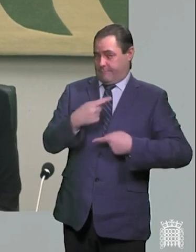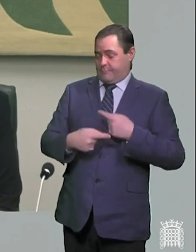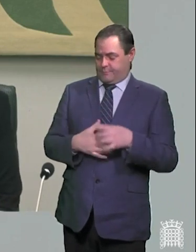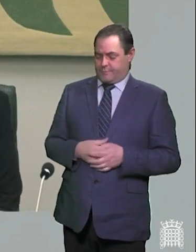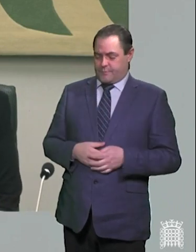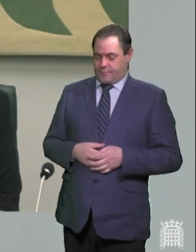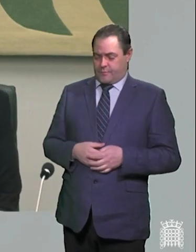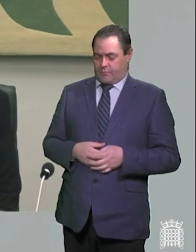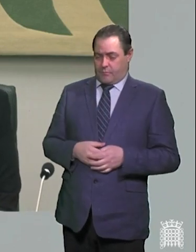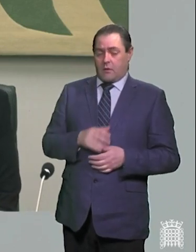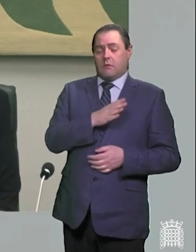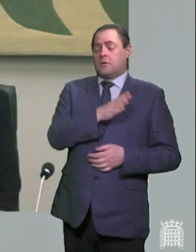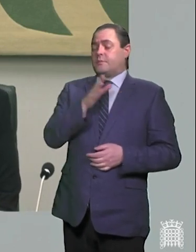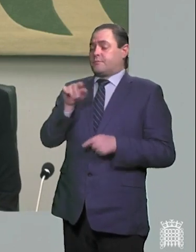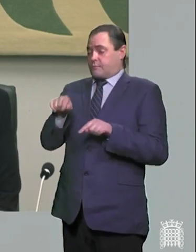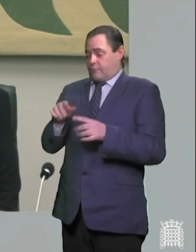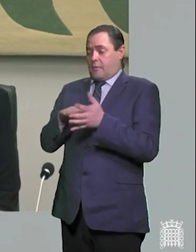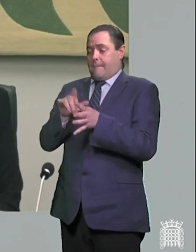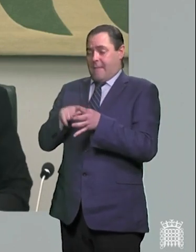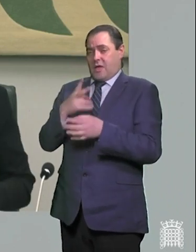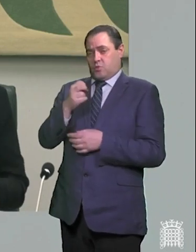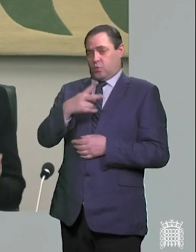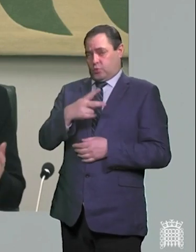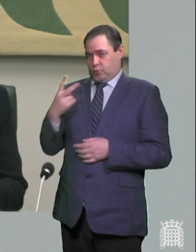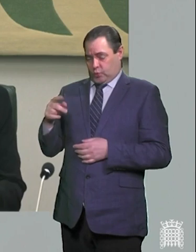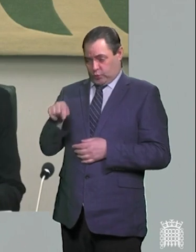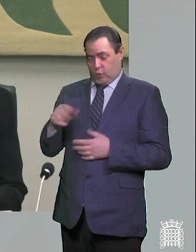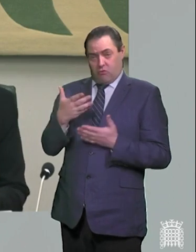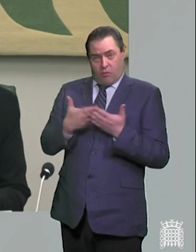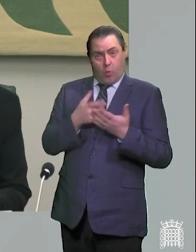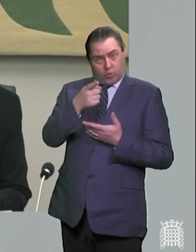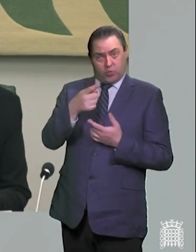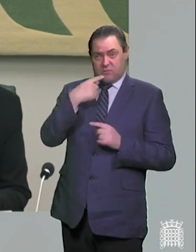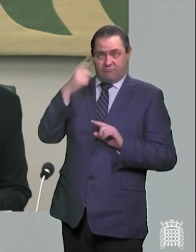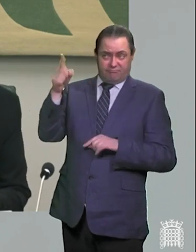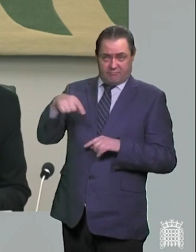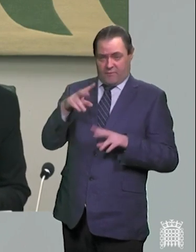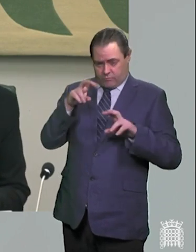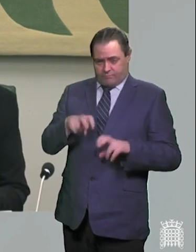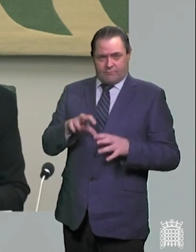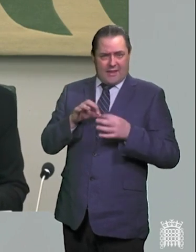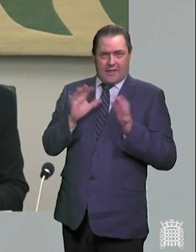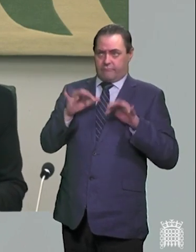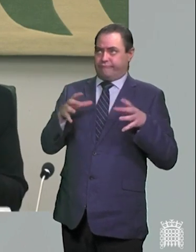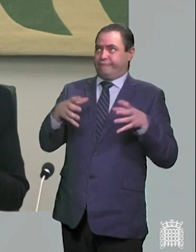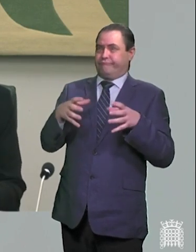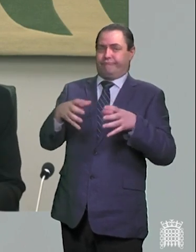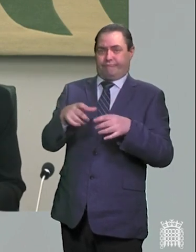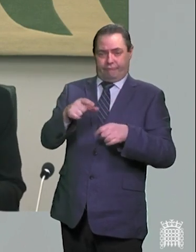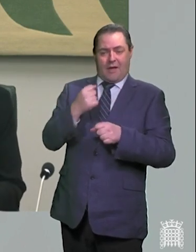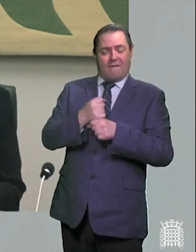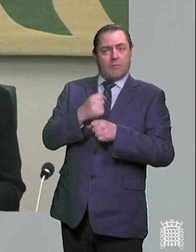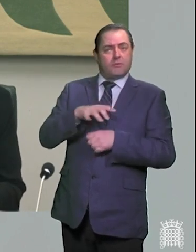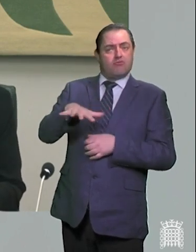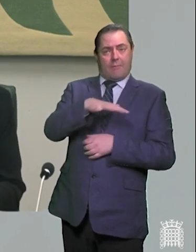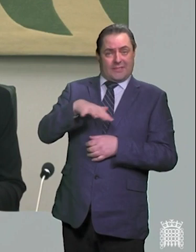the publication in May 2022 of the report which you'd commissioned into gatherings on government premises, you continued